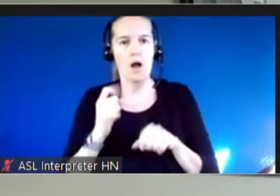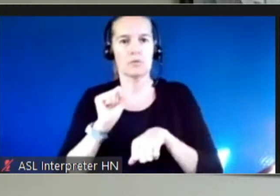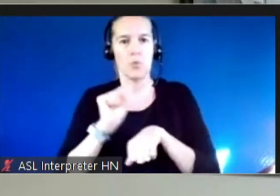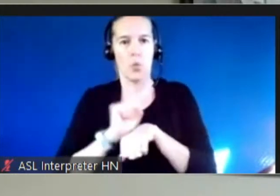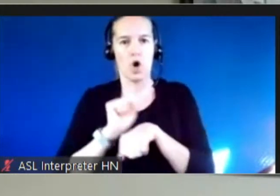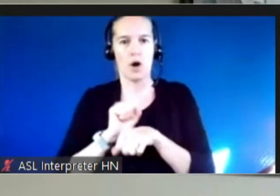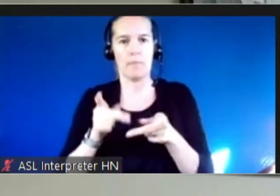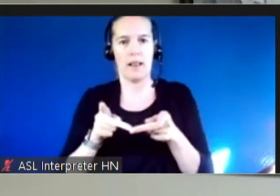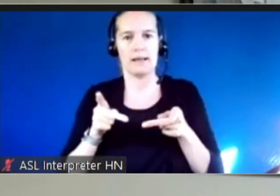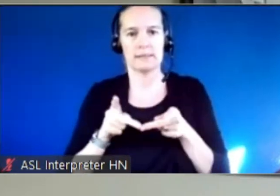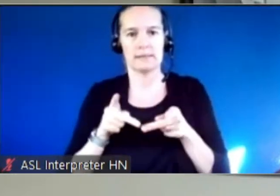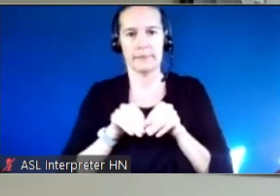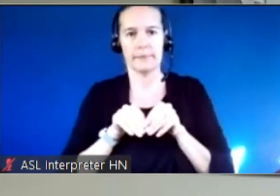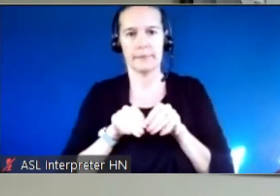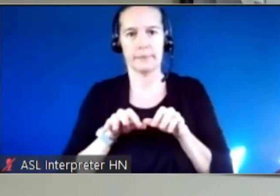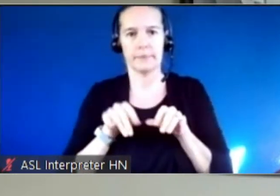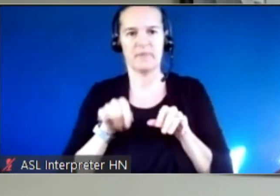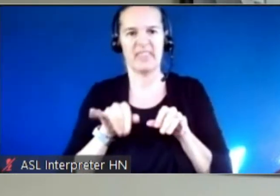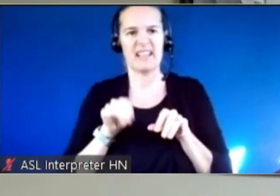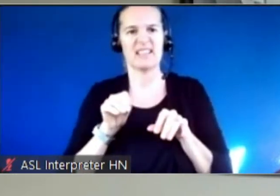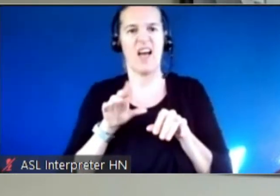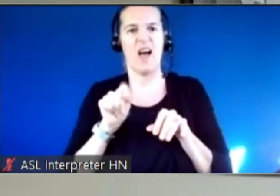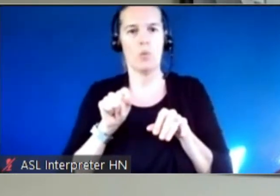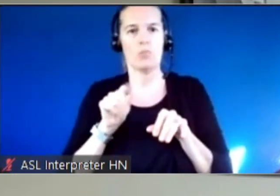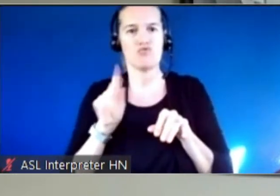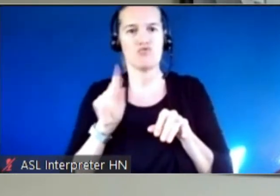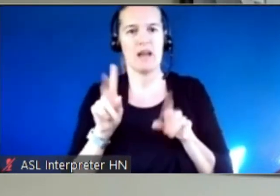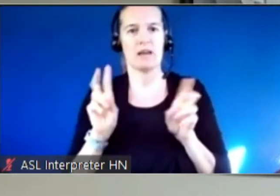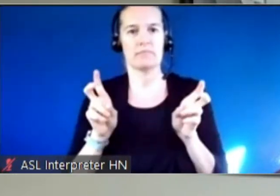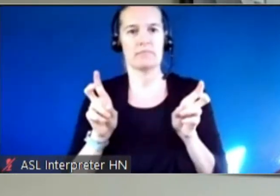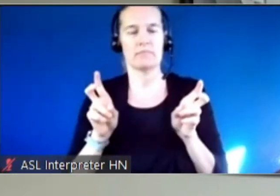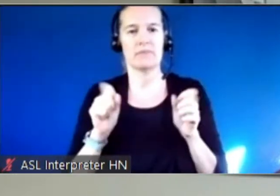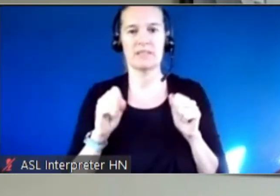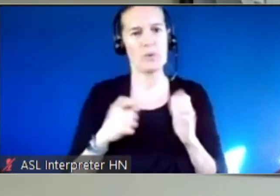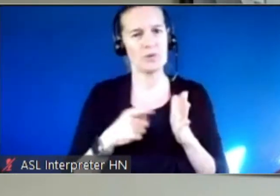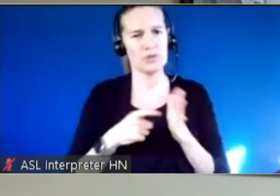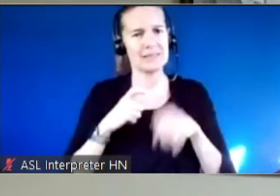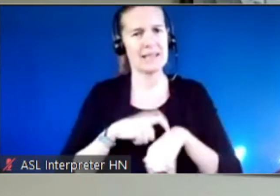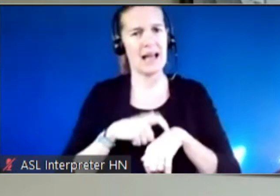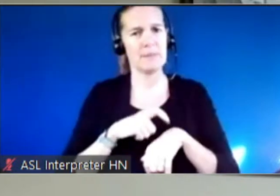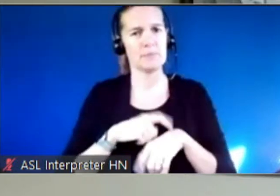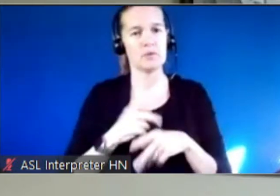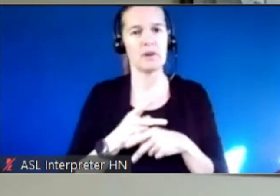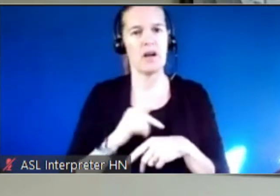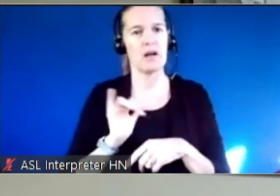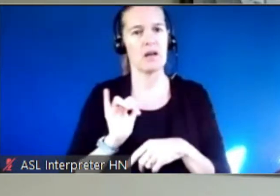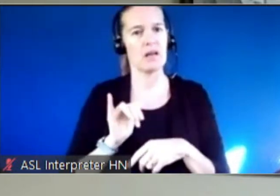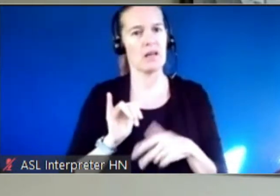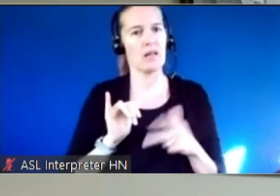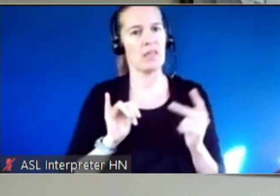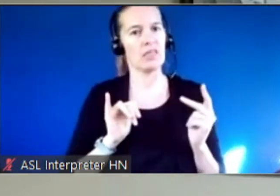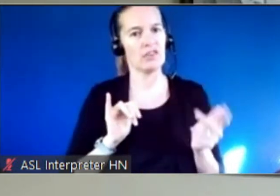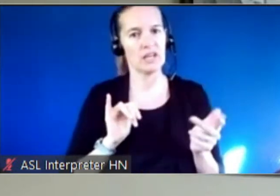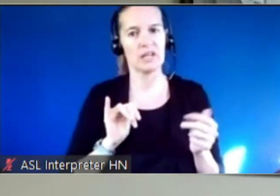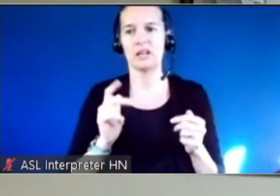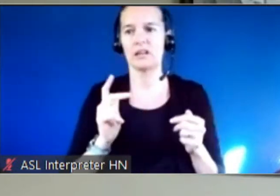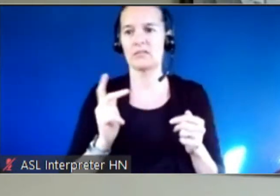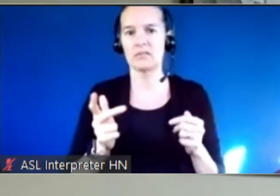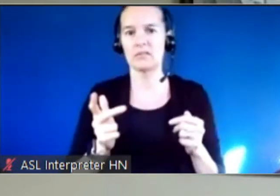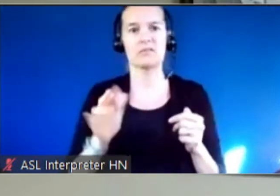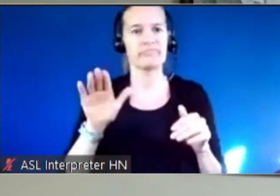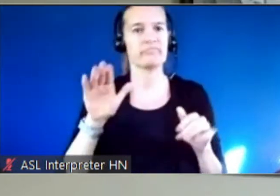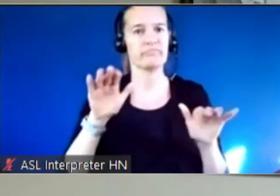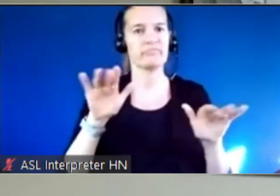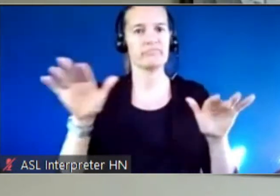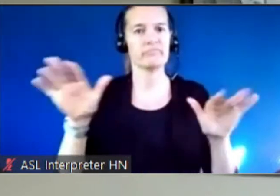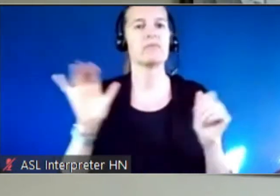our contact investigation tracing to figure out that there was an outbreak. And even